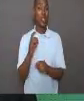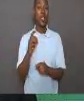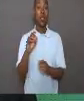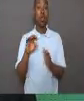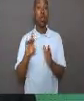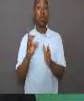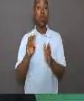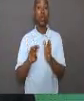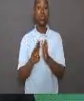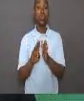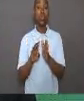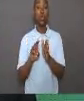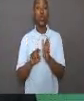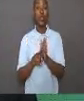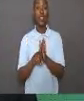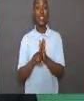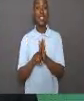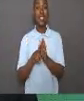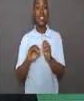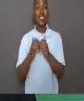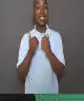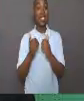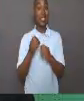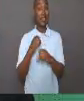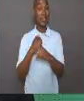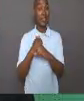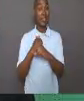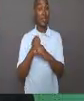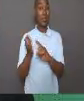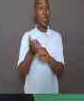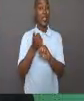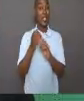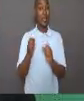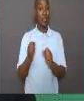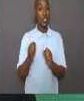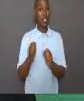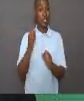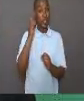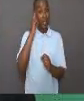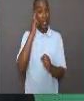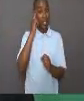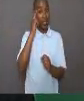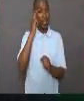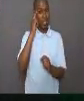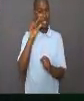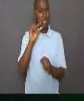tapeworm? Take a few minutes to write down your answers.